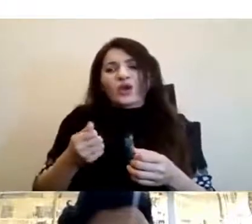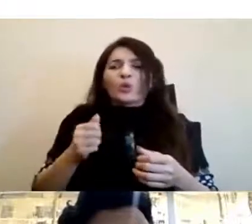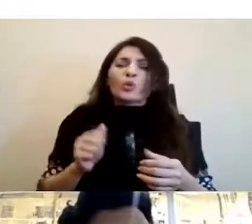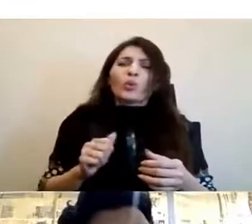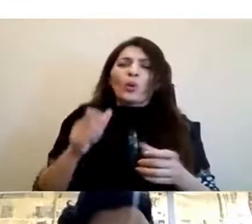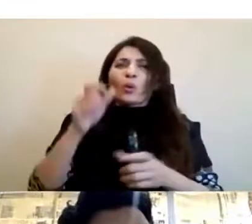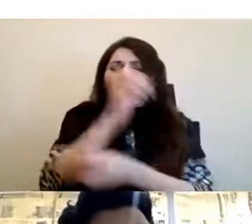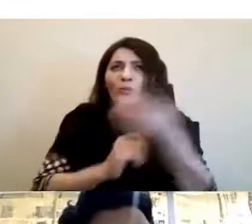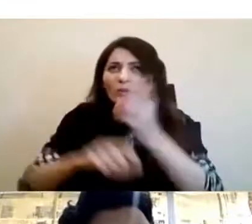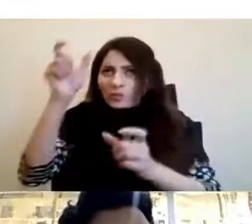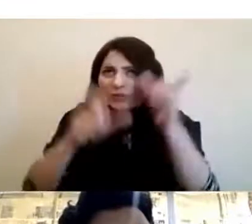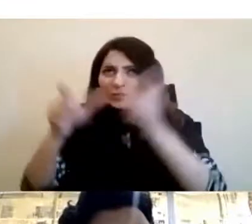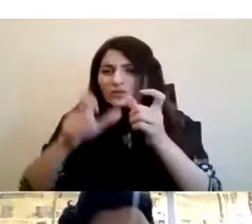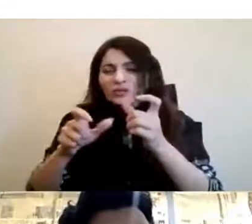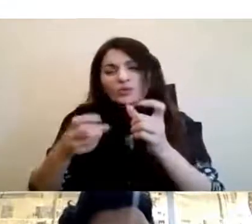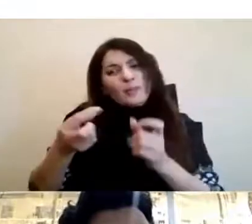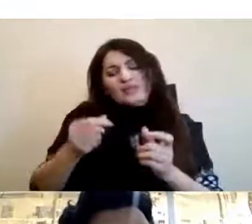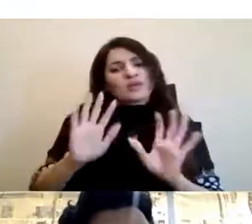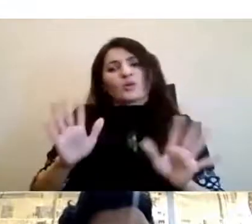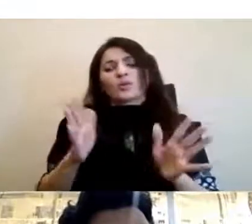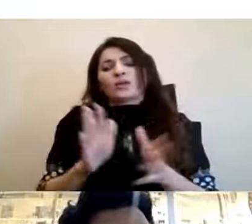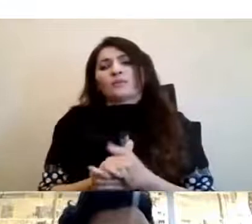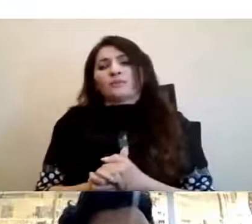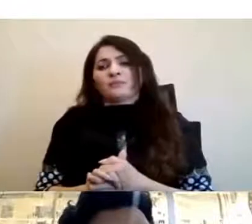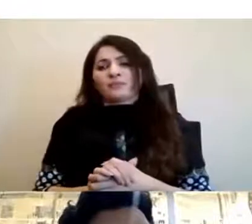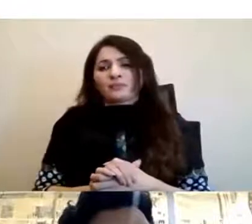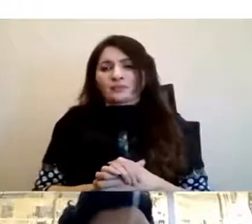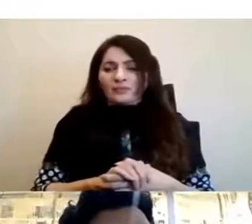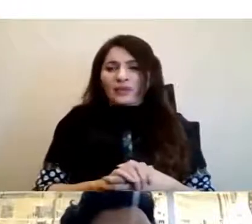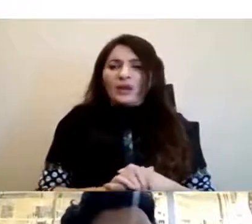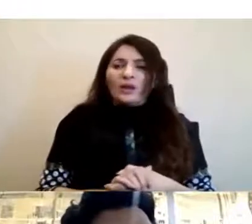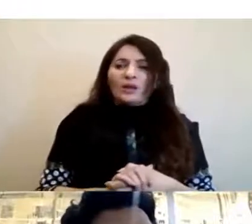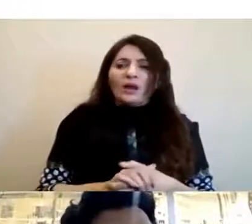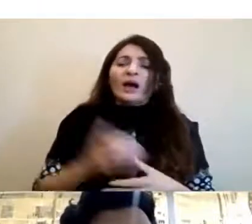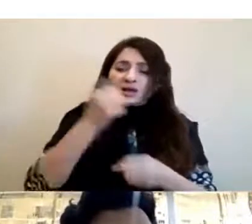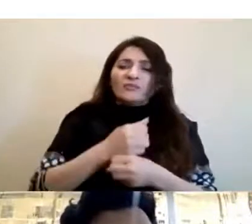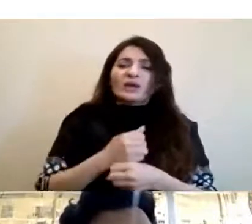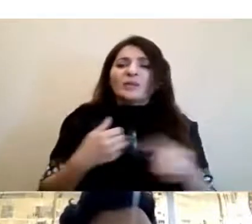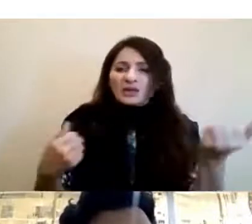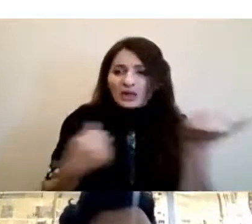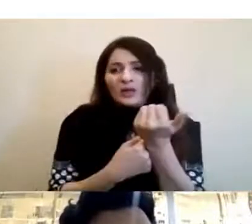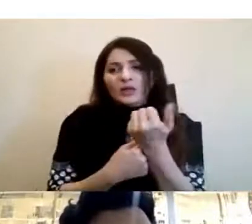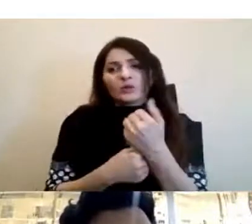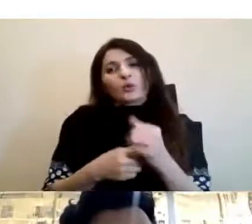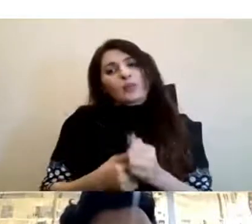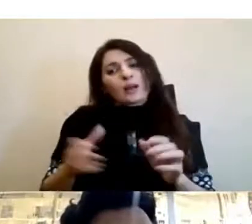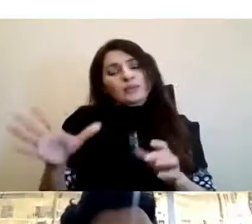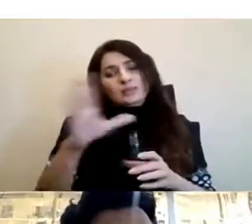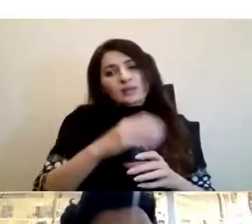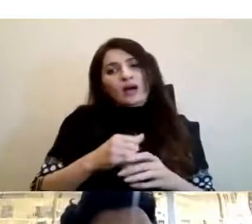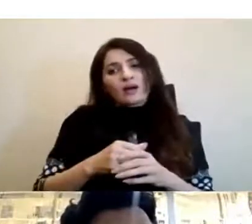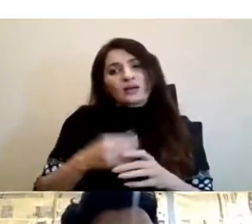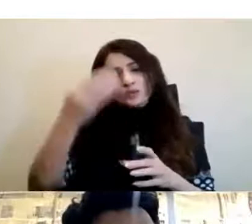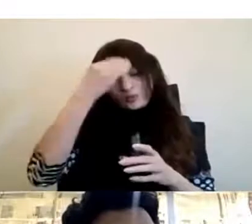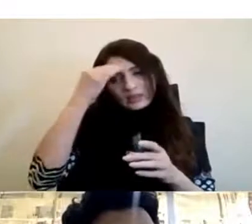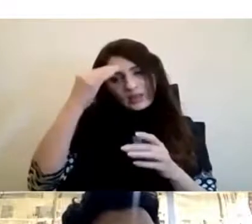government or community have the commitment, then we can overcome all the challenges. Thank you. Thank you, Bhaskar. I think we're all